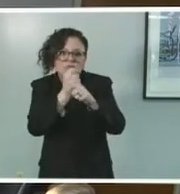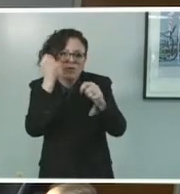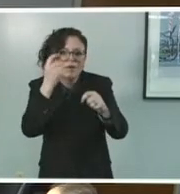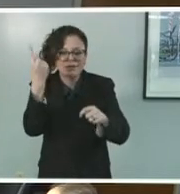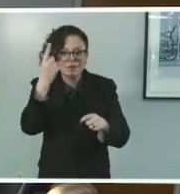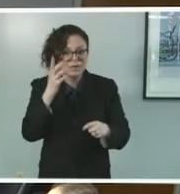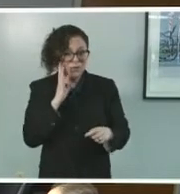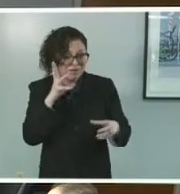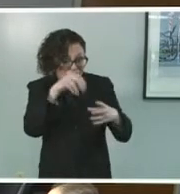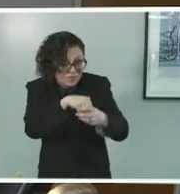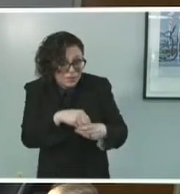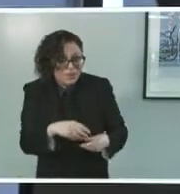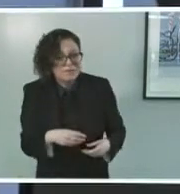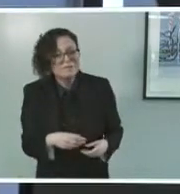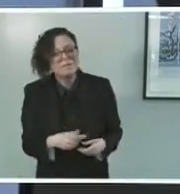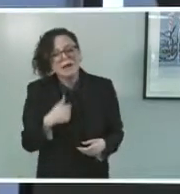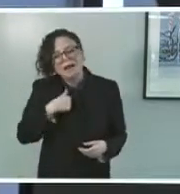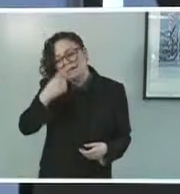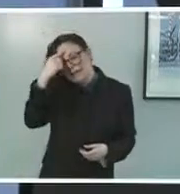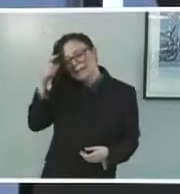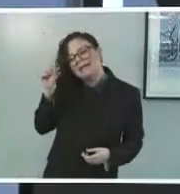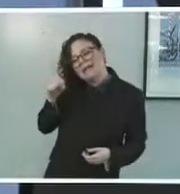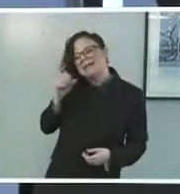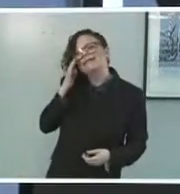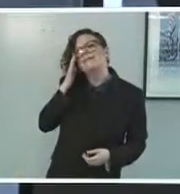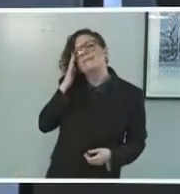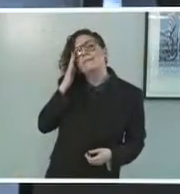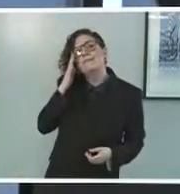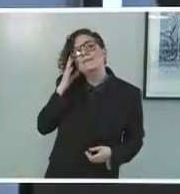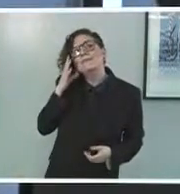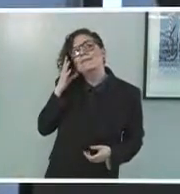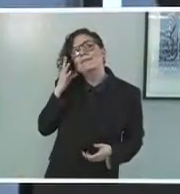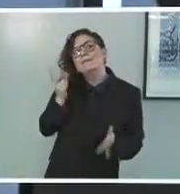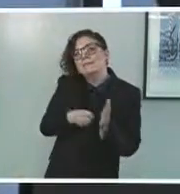think getting into sometimes that may not be